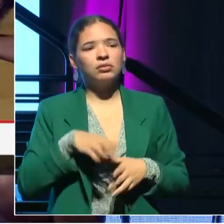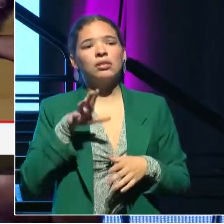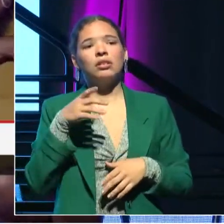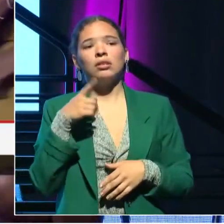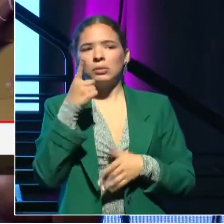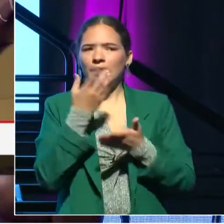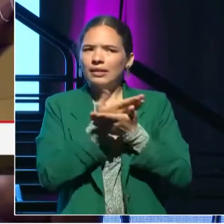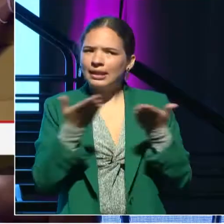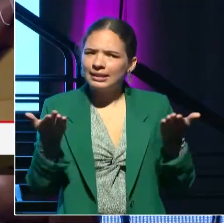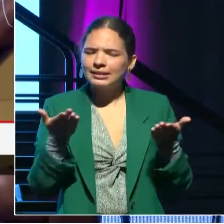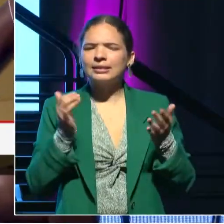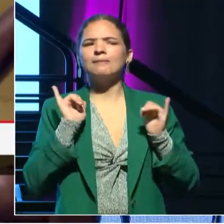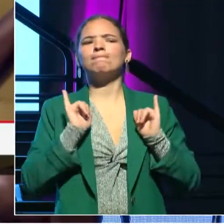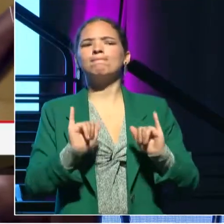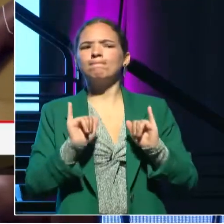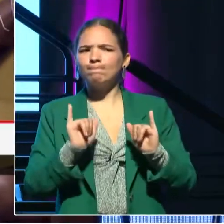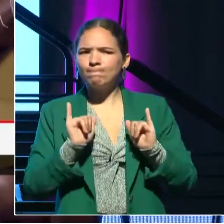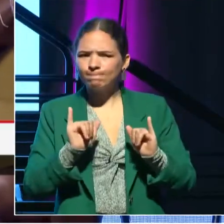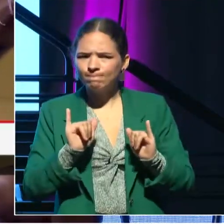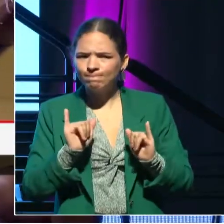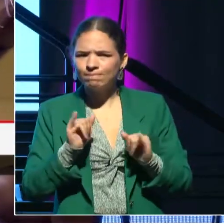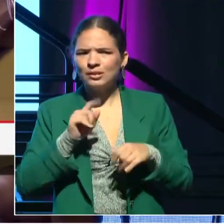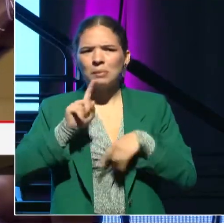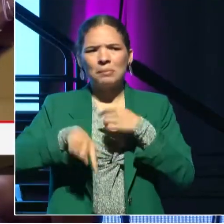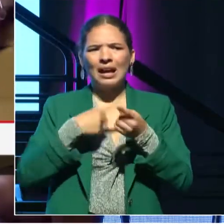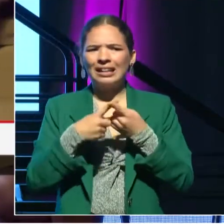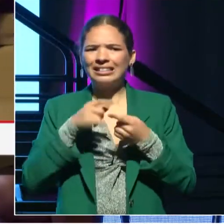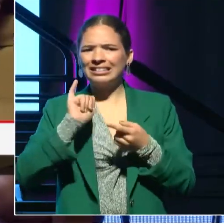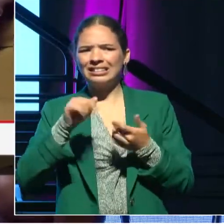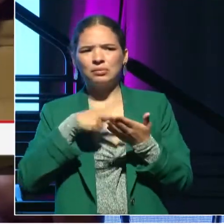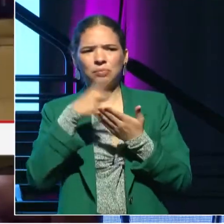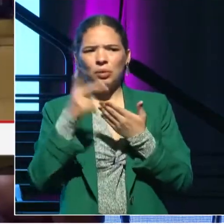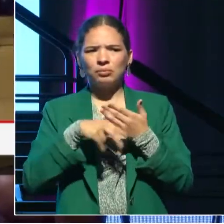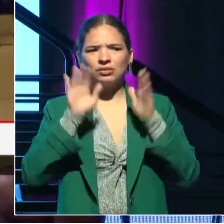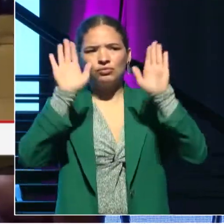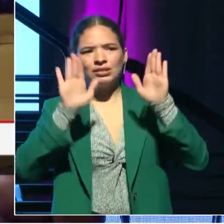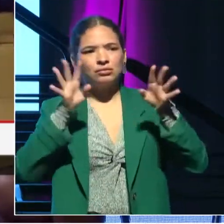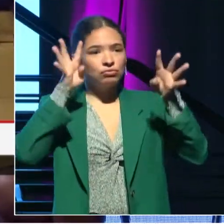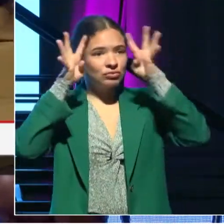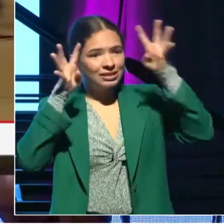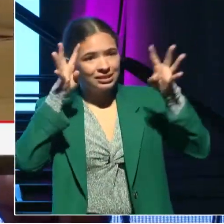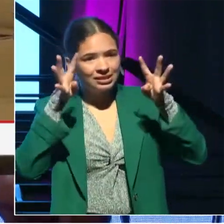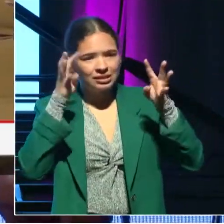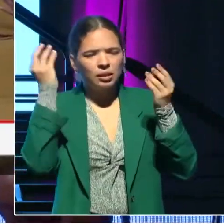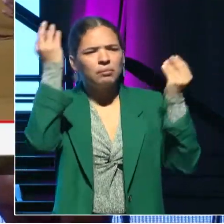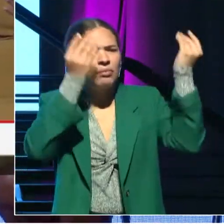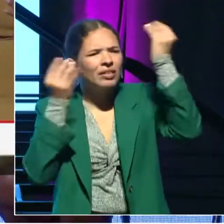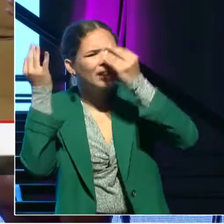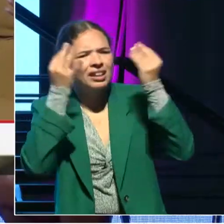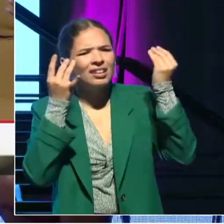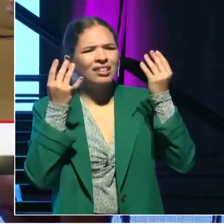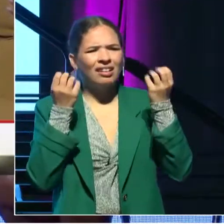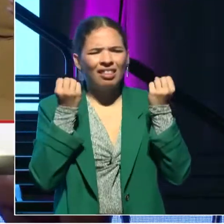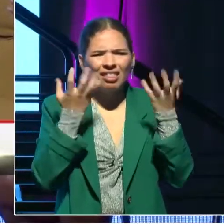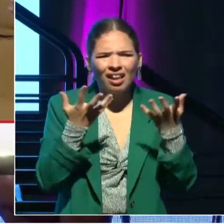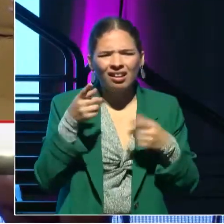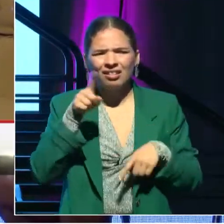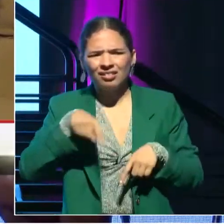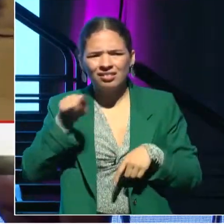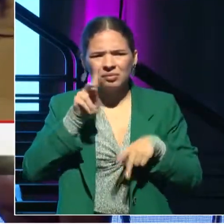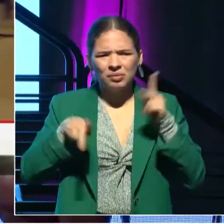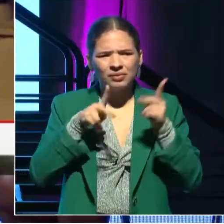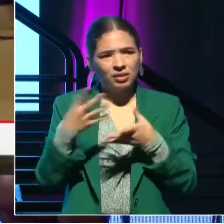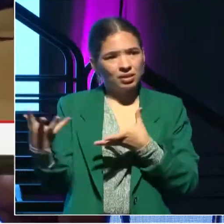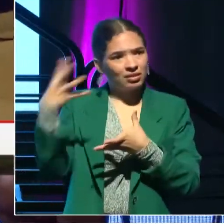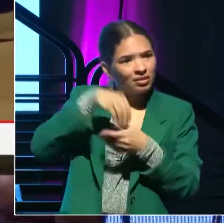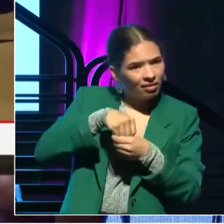about programs, great programs that we craft and we come up with and we think a lot about, and then people don't participate in them.